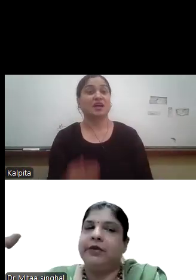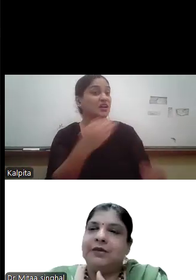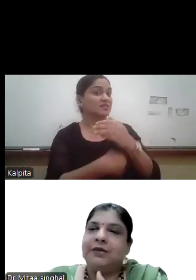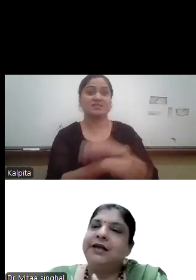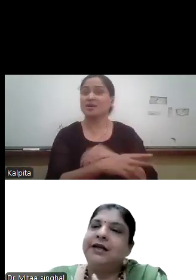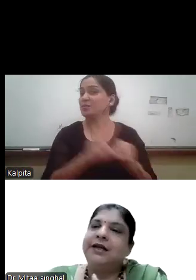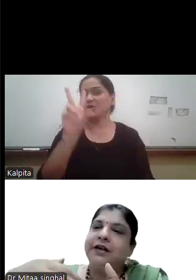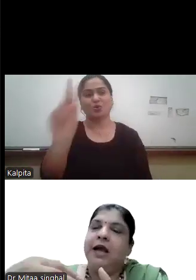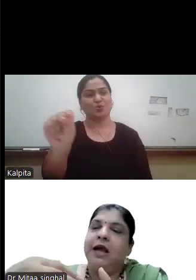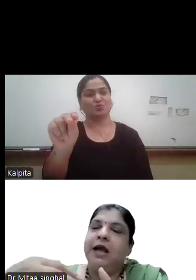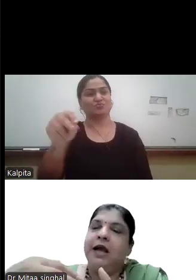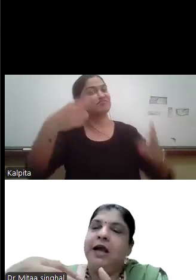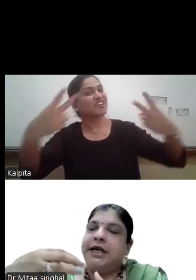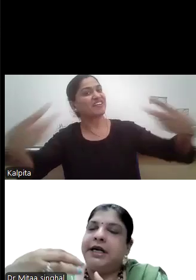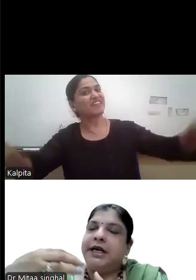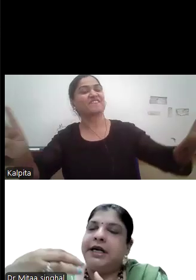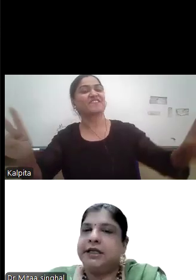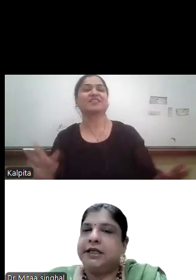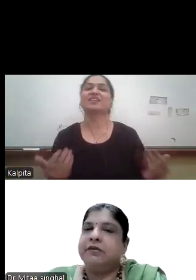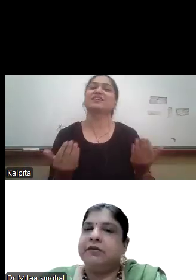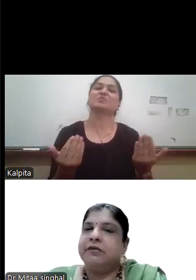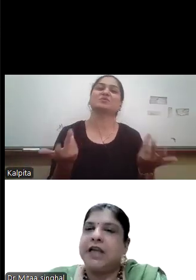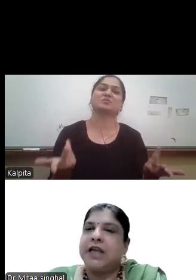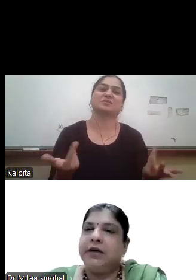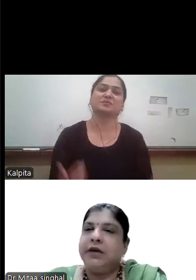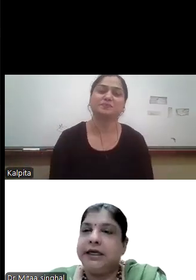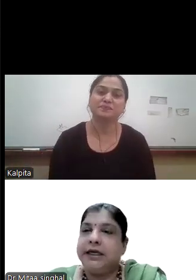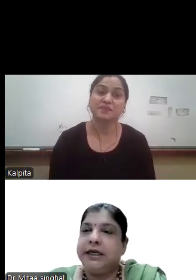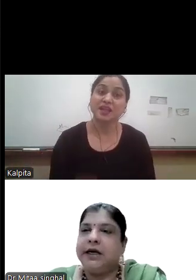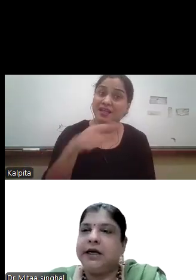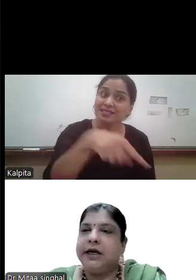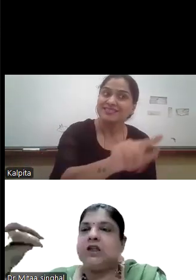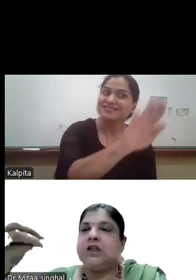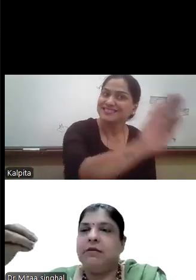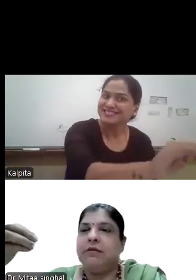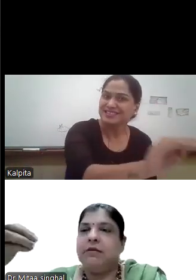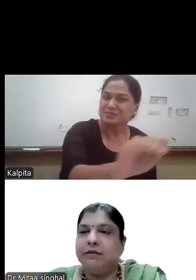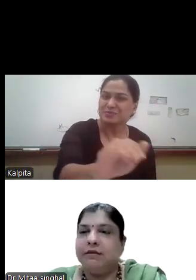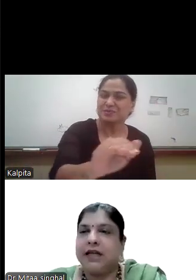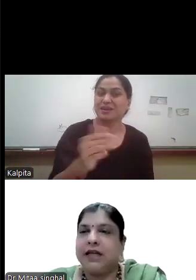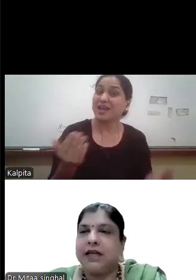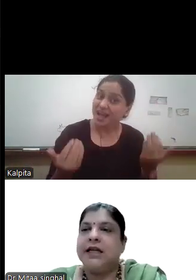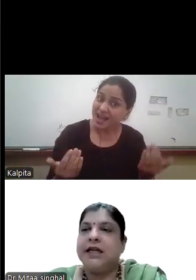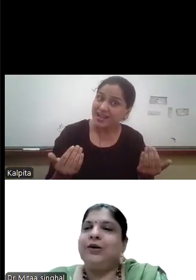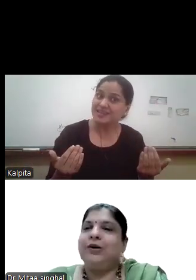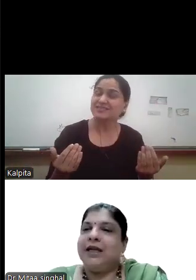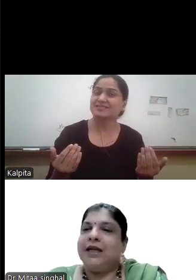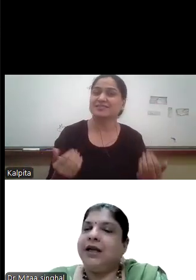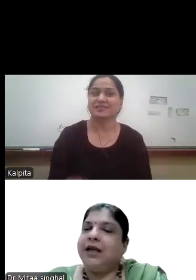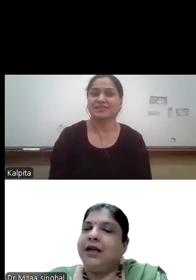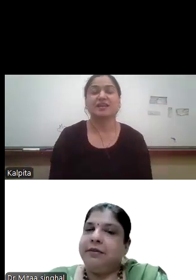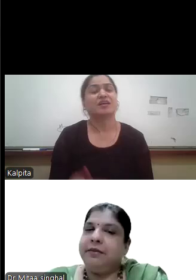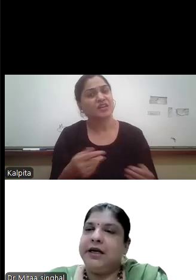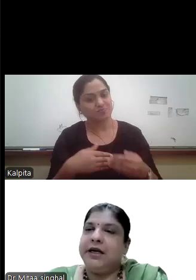is doing something in a different way, but he has abilities which can be retrained, which can be emphasized to make